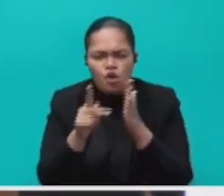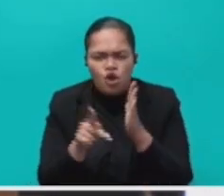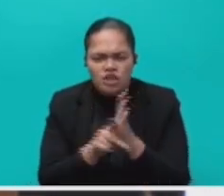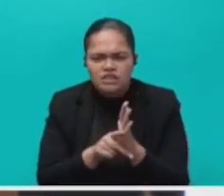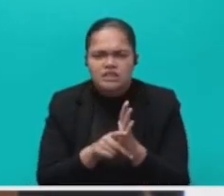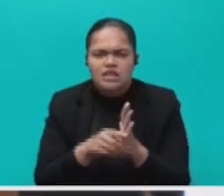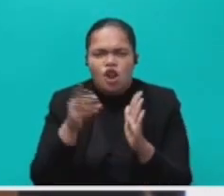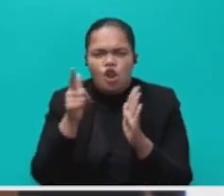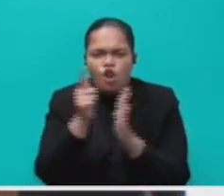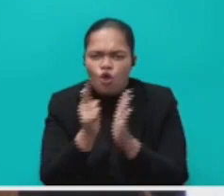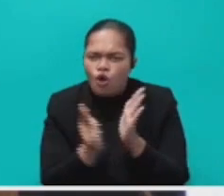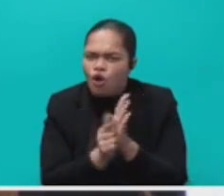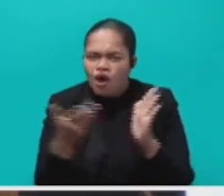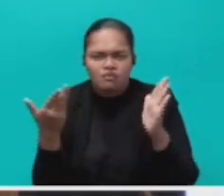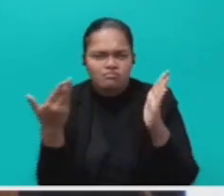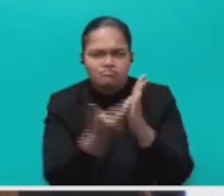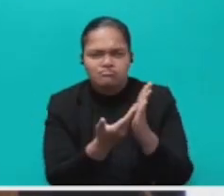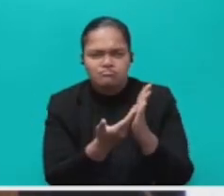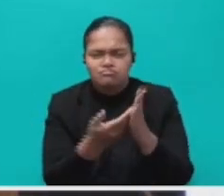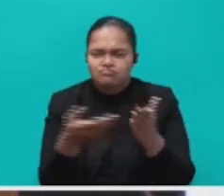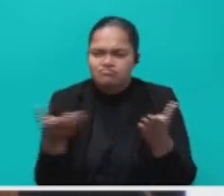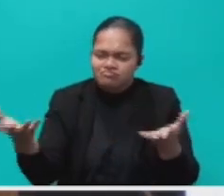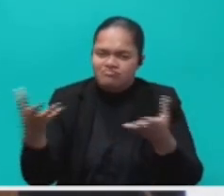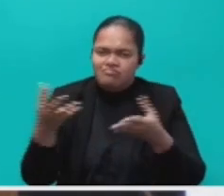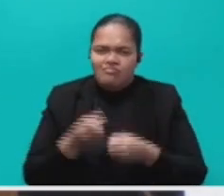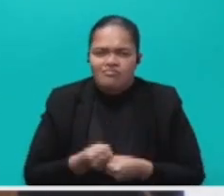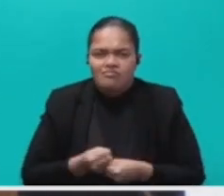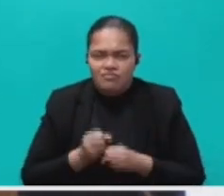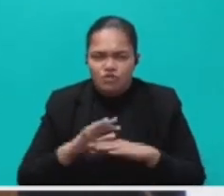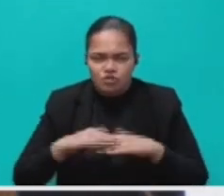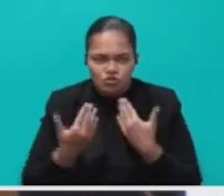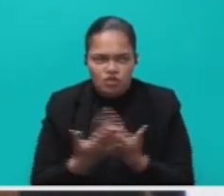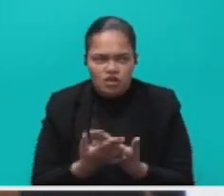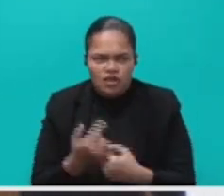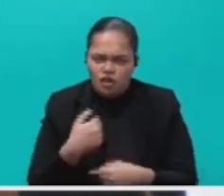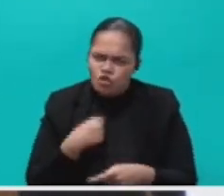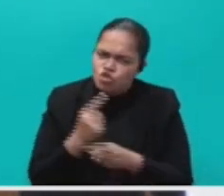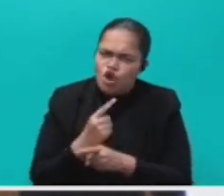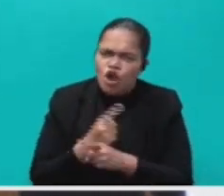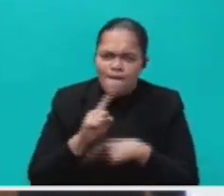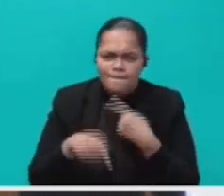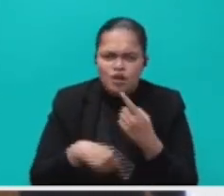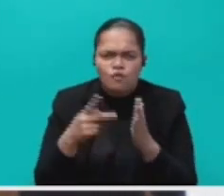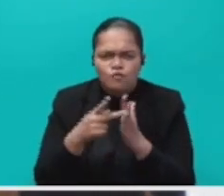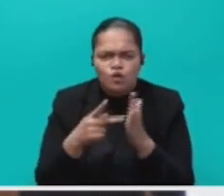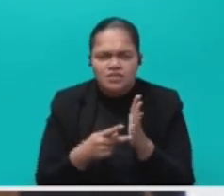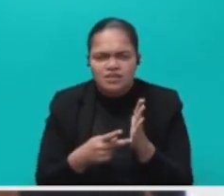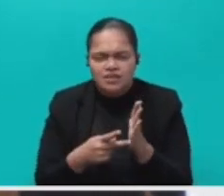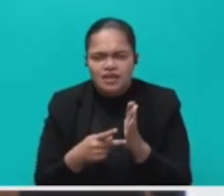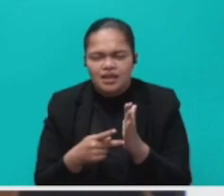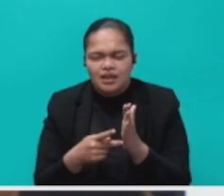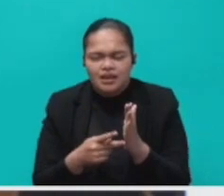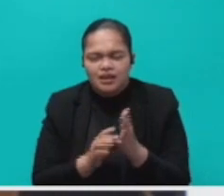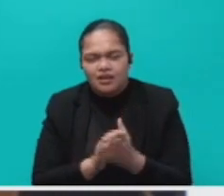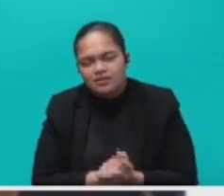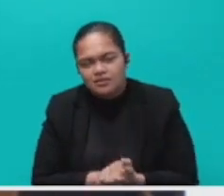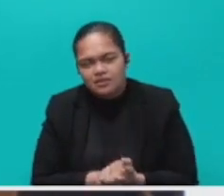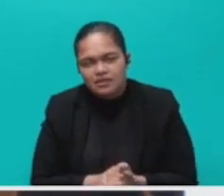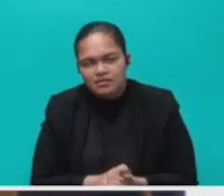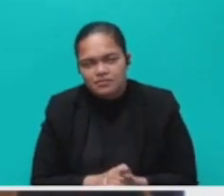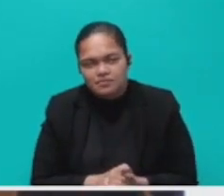laws that bring us together. I talked about political divide,